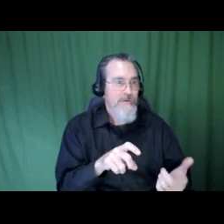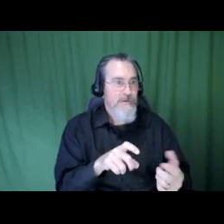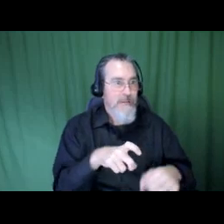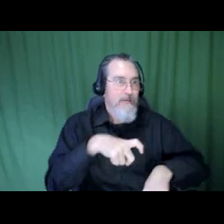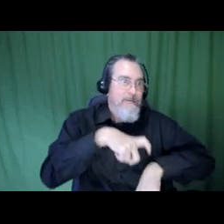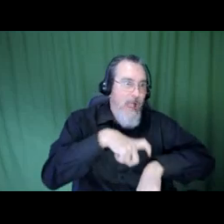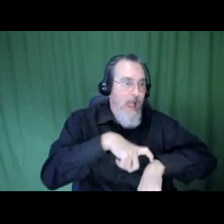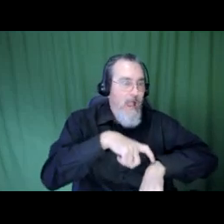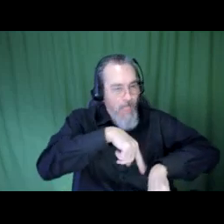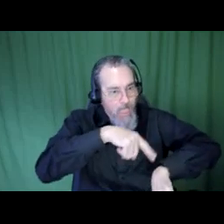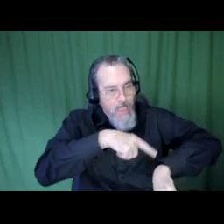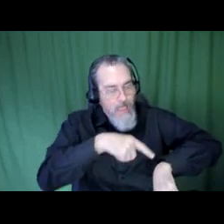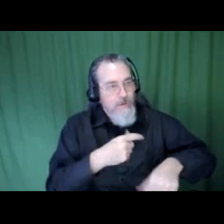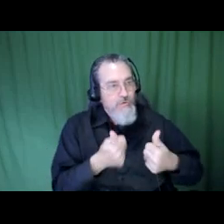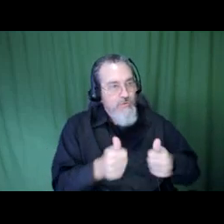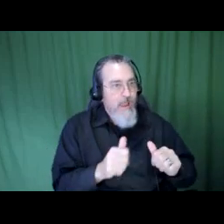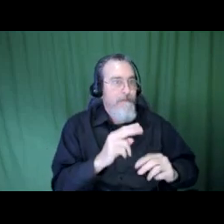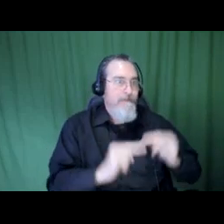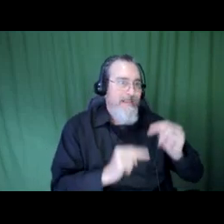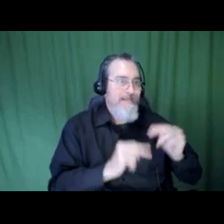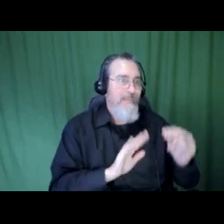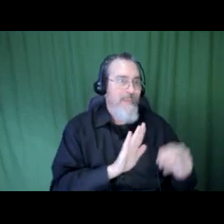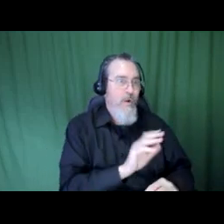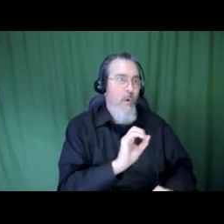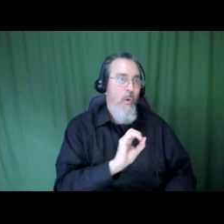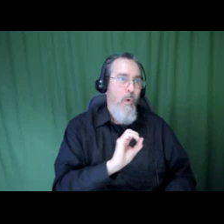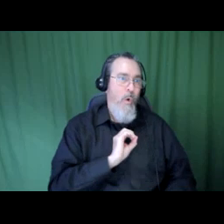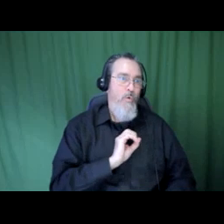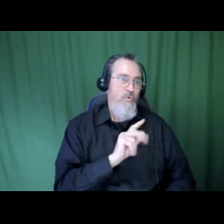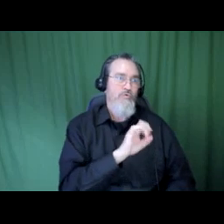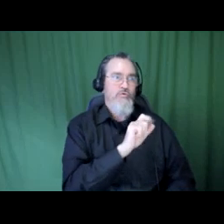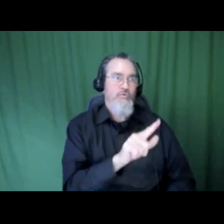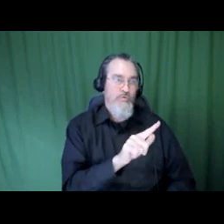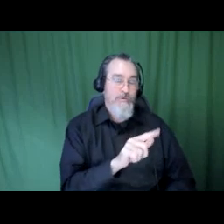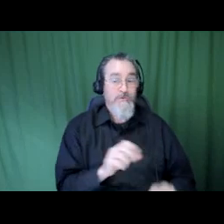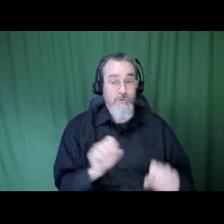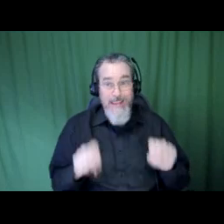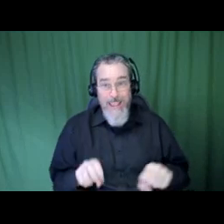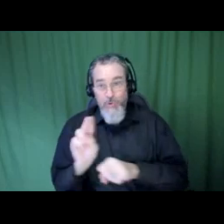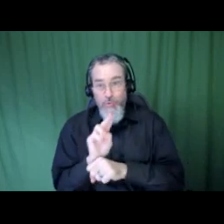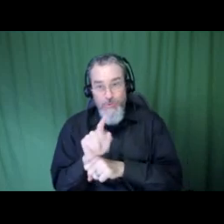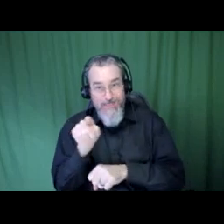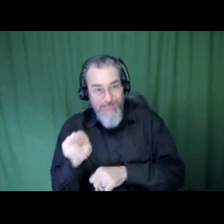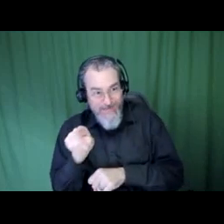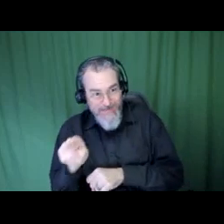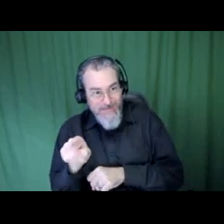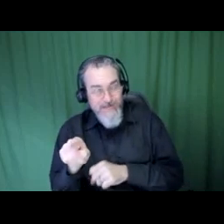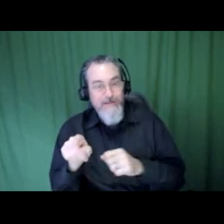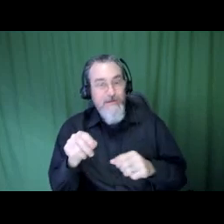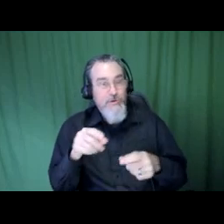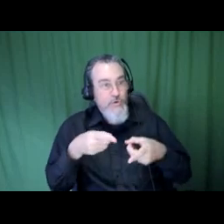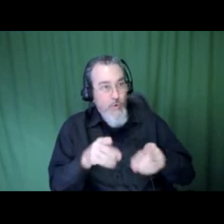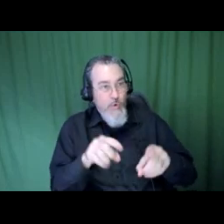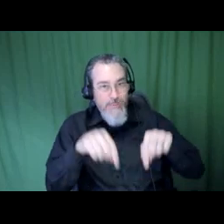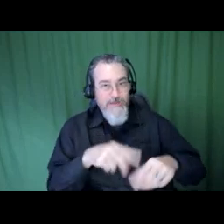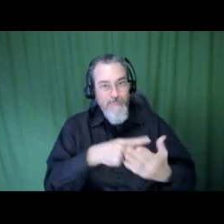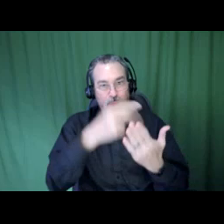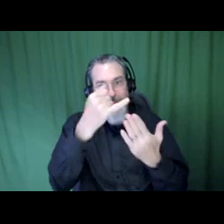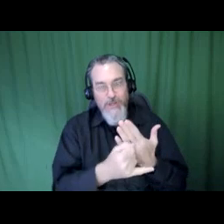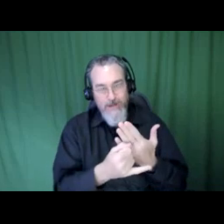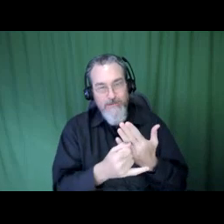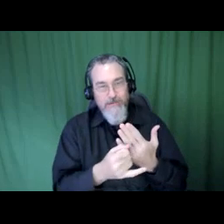that would be required to build their own tool to do this. And so they'll use this both in terms of the duration of this project to help them understand what